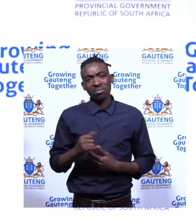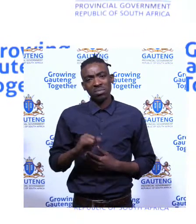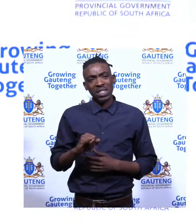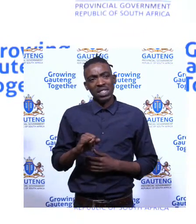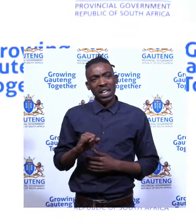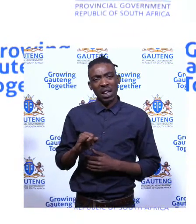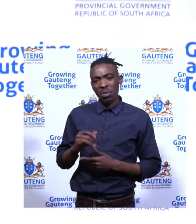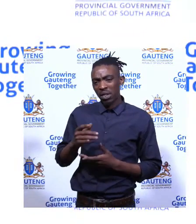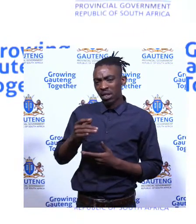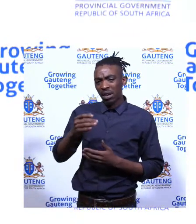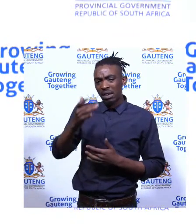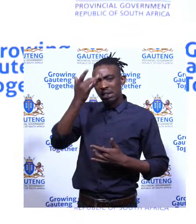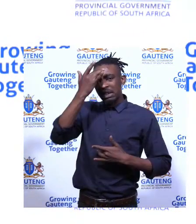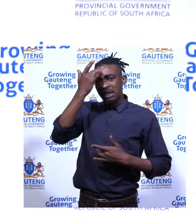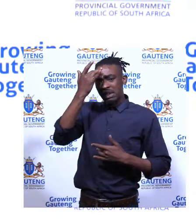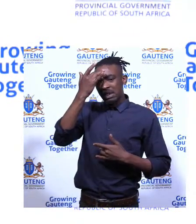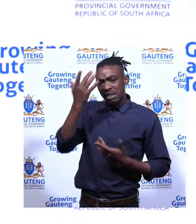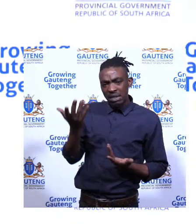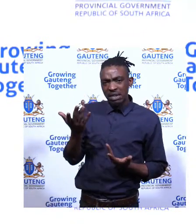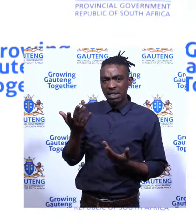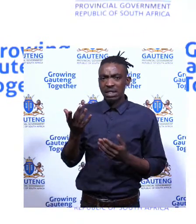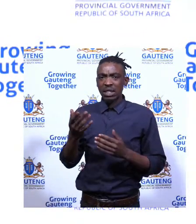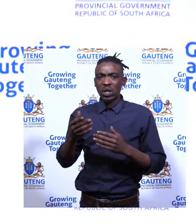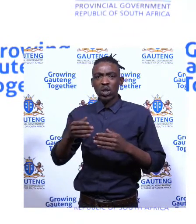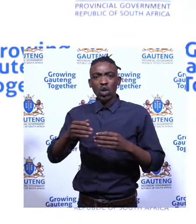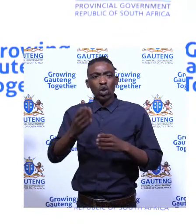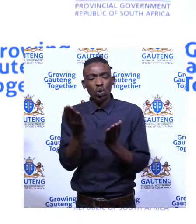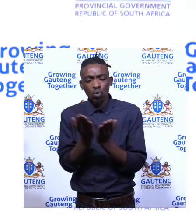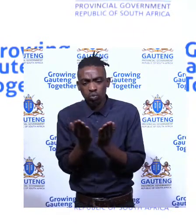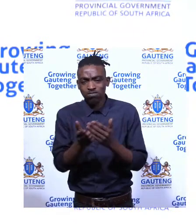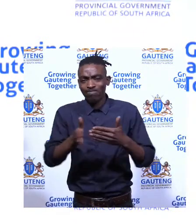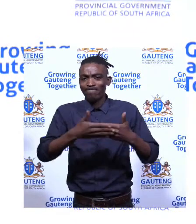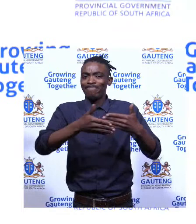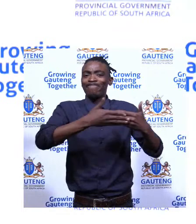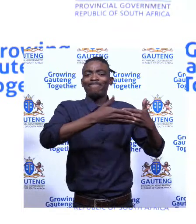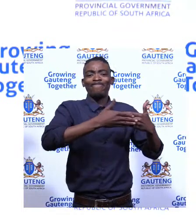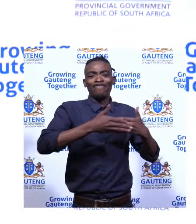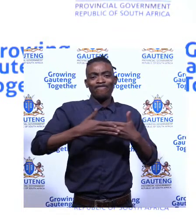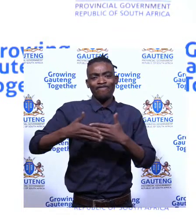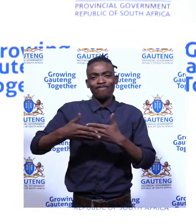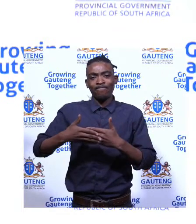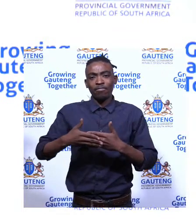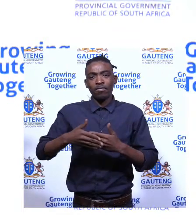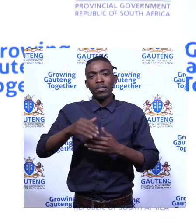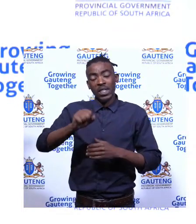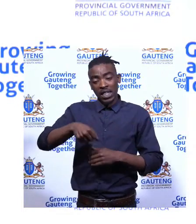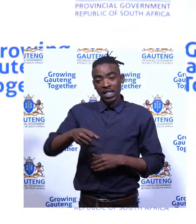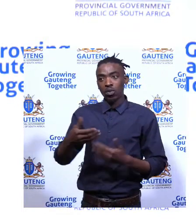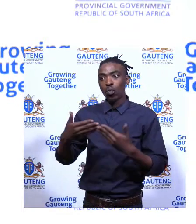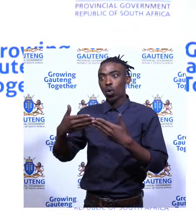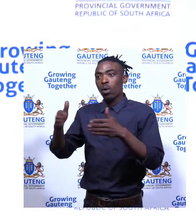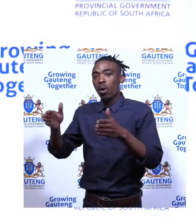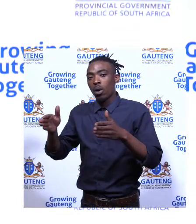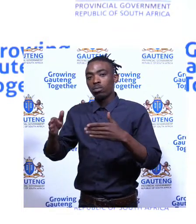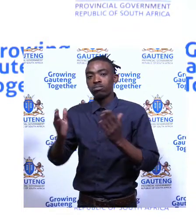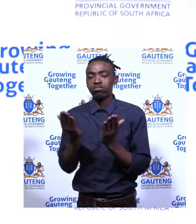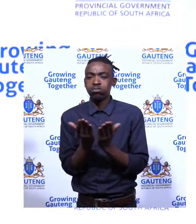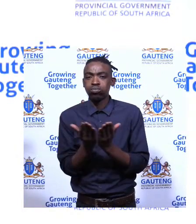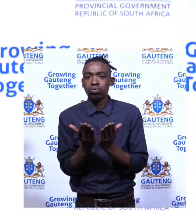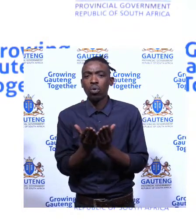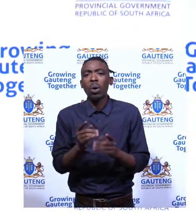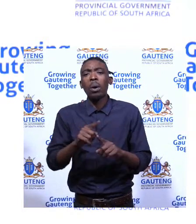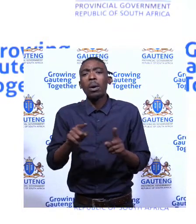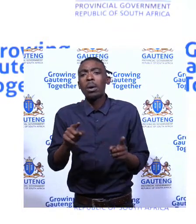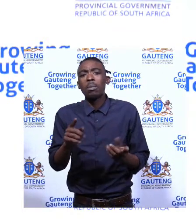a number of interventions such as schools remaining closed? What if we opened up schools and stayed in level 3? So there are a whole range